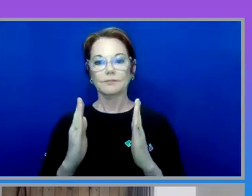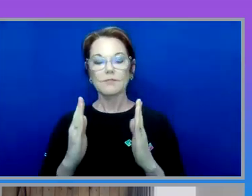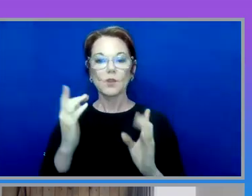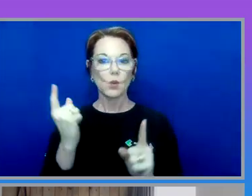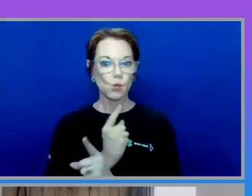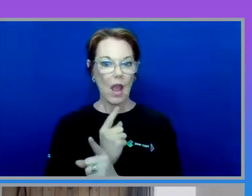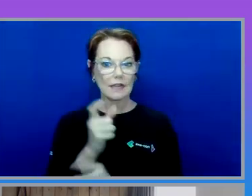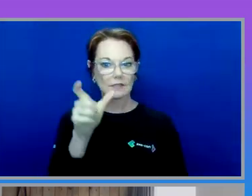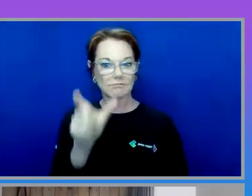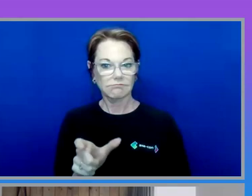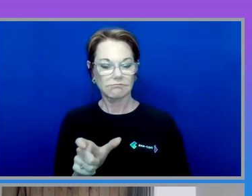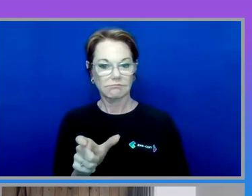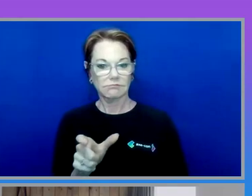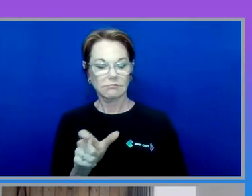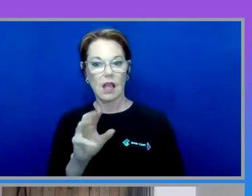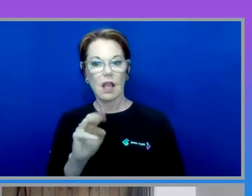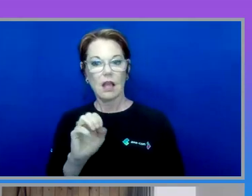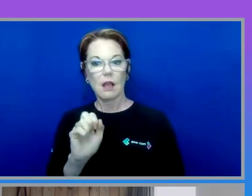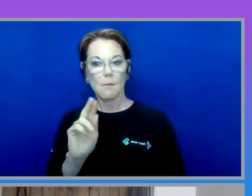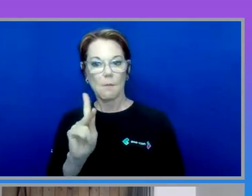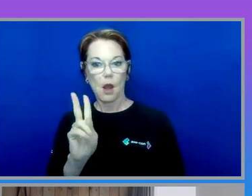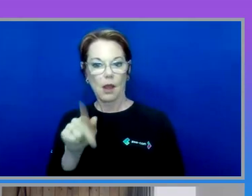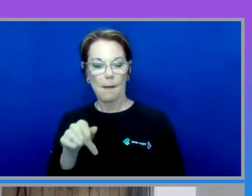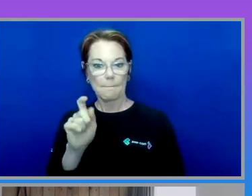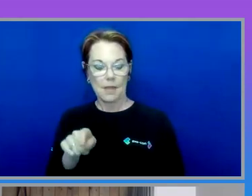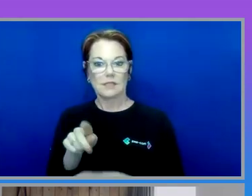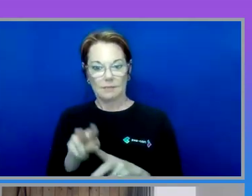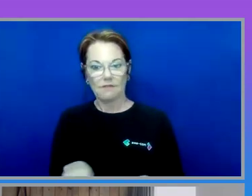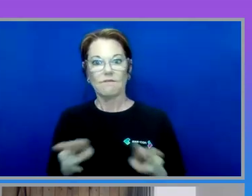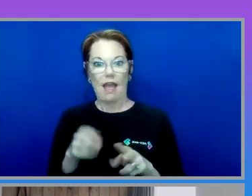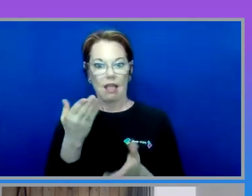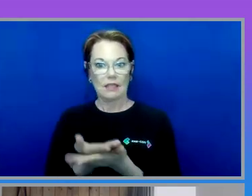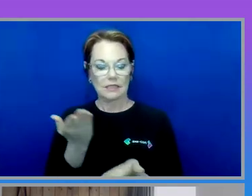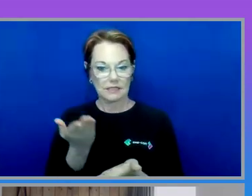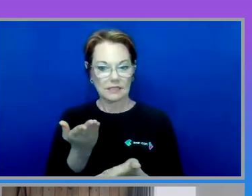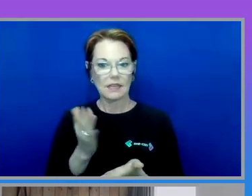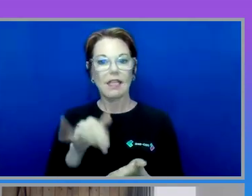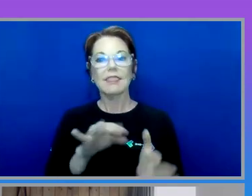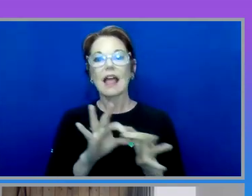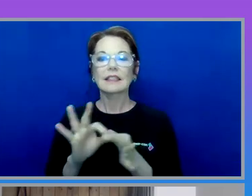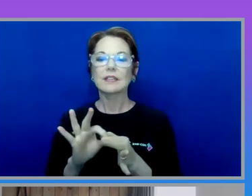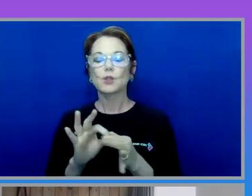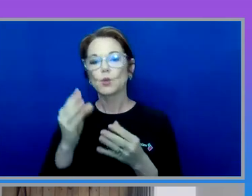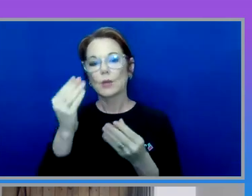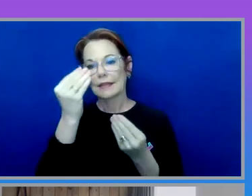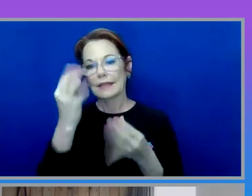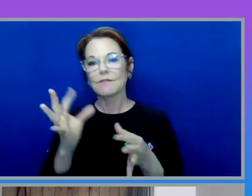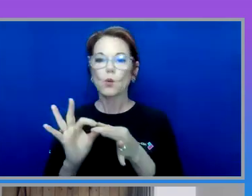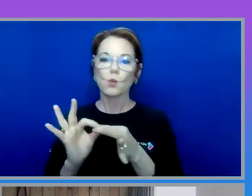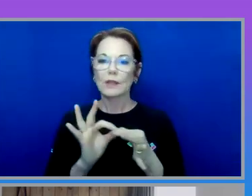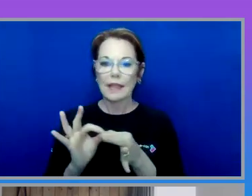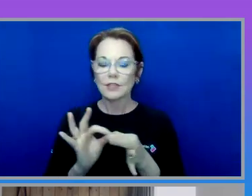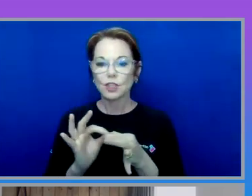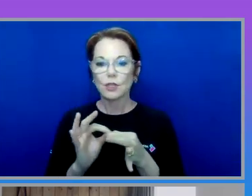Correct. The markup for the label must be valid, and that relates to WCAG info and relationships and